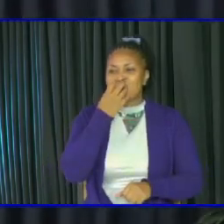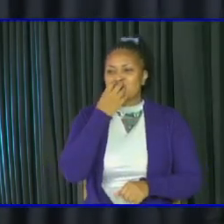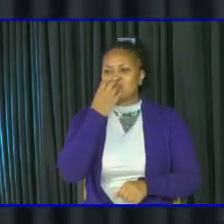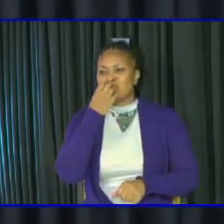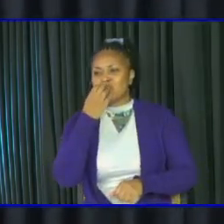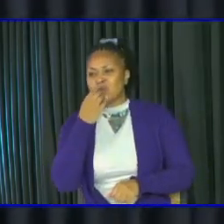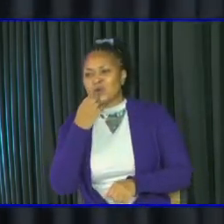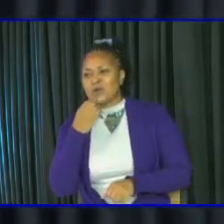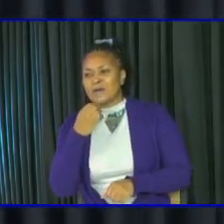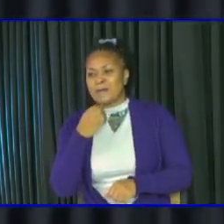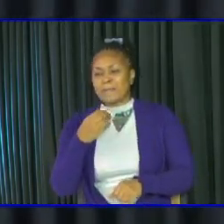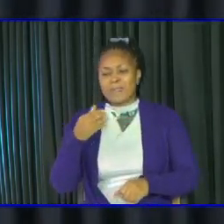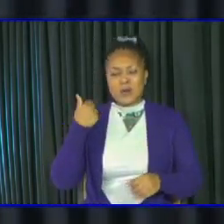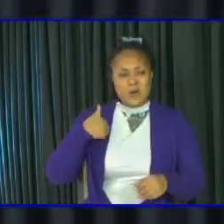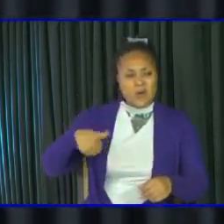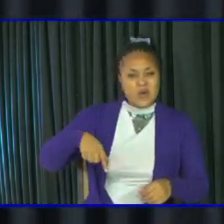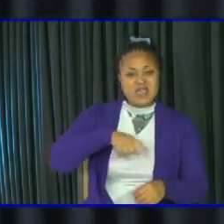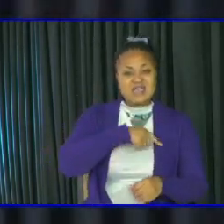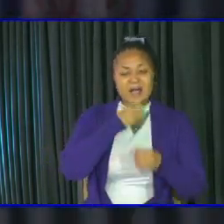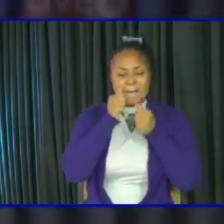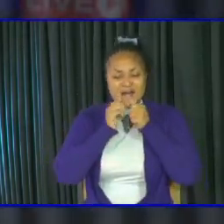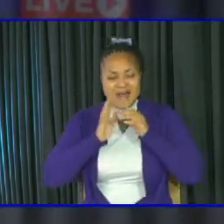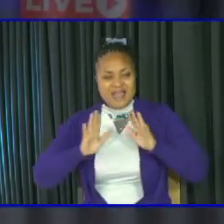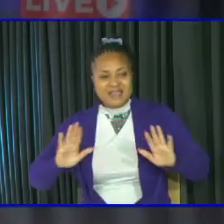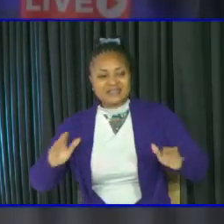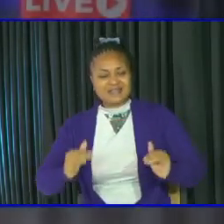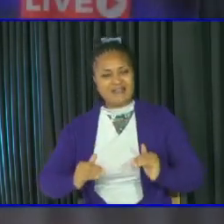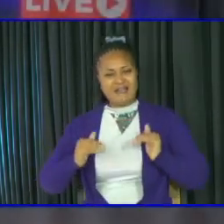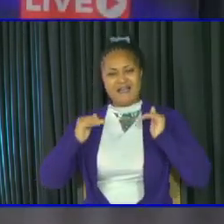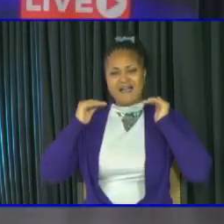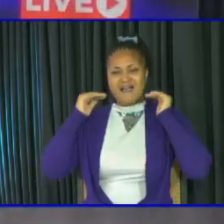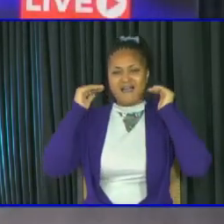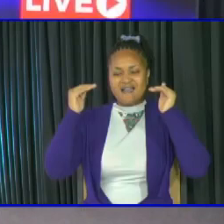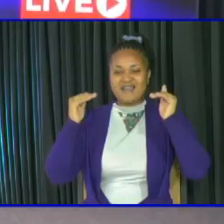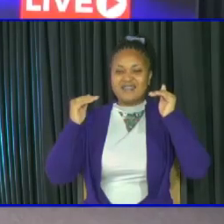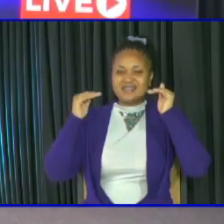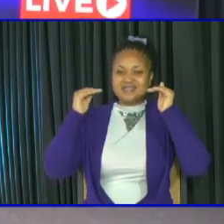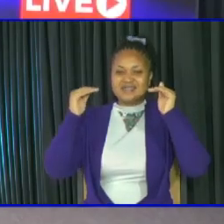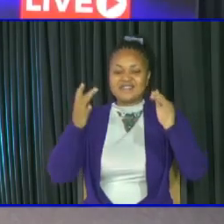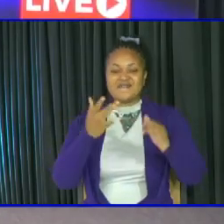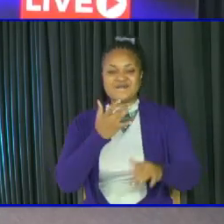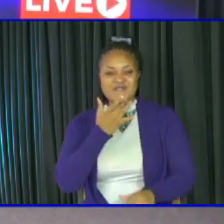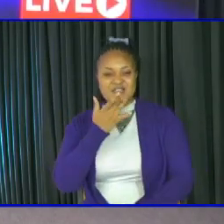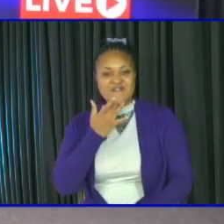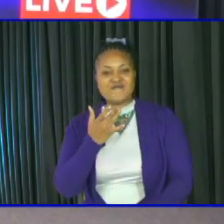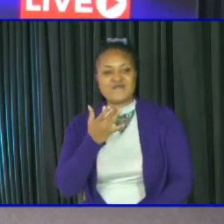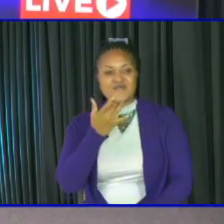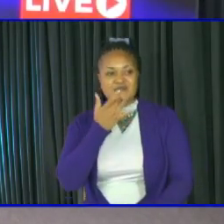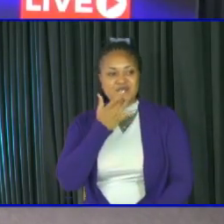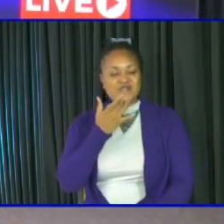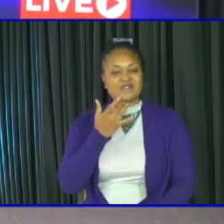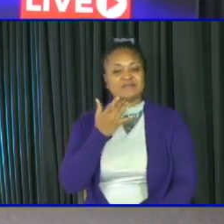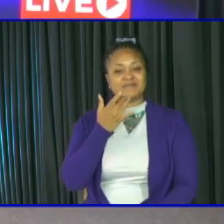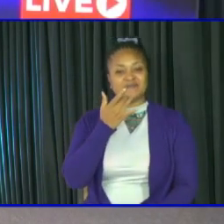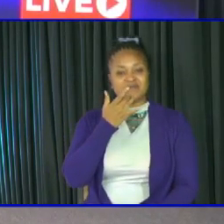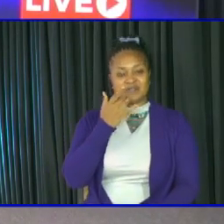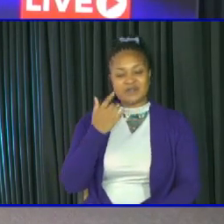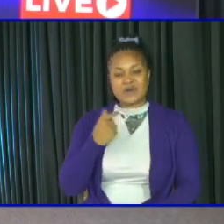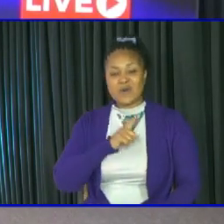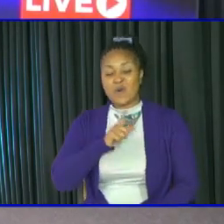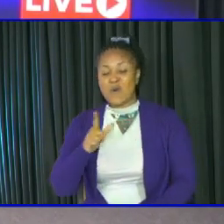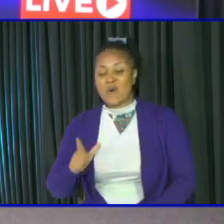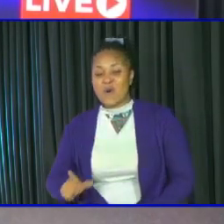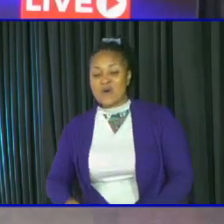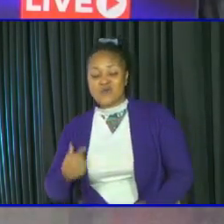hey. Till we are blessed and highly favored. Lord,